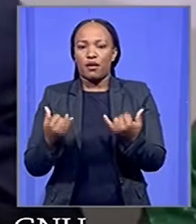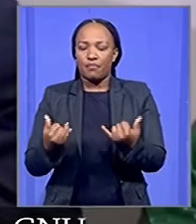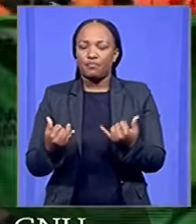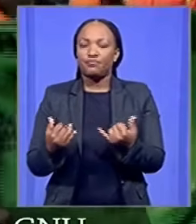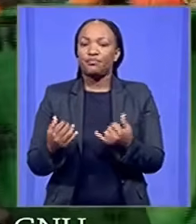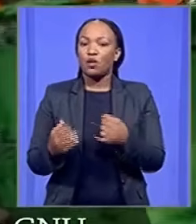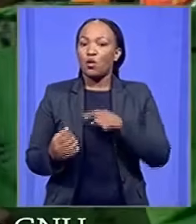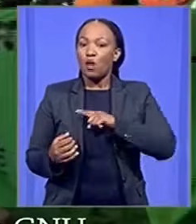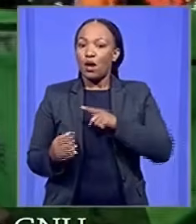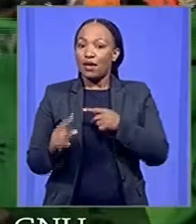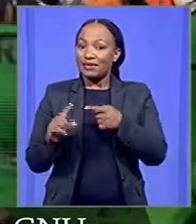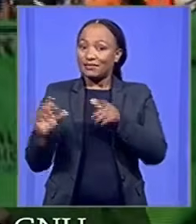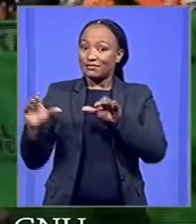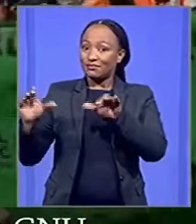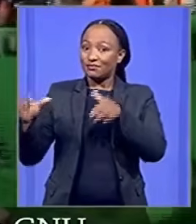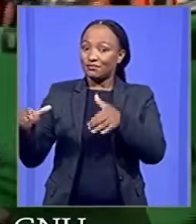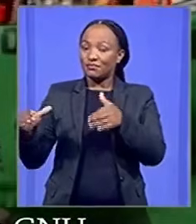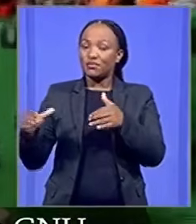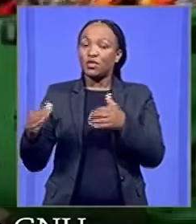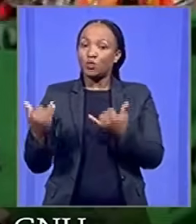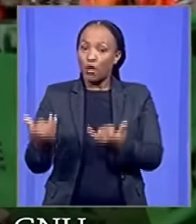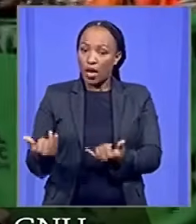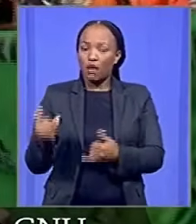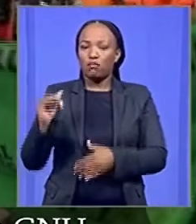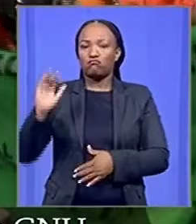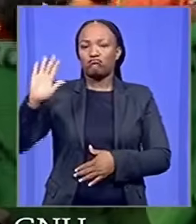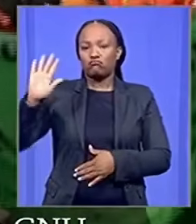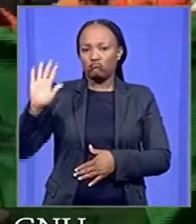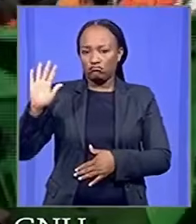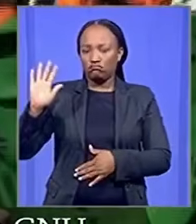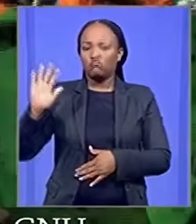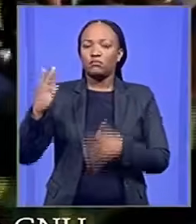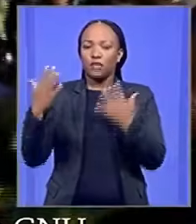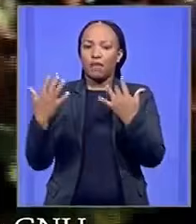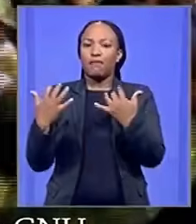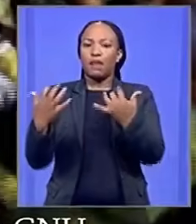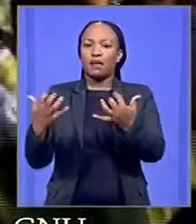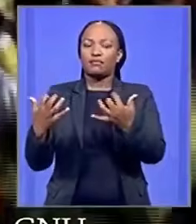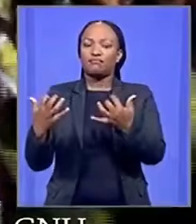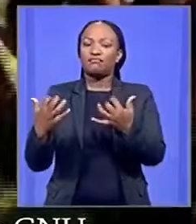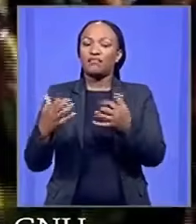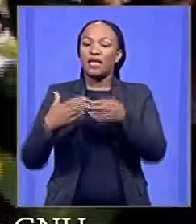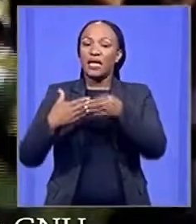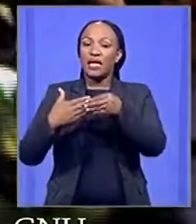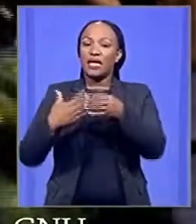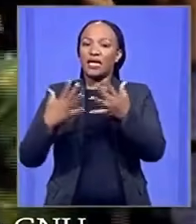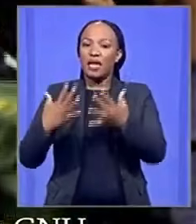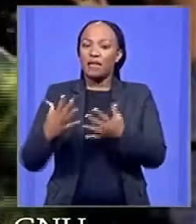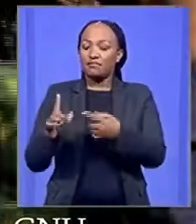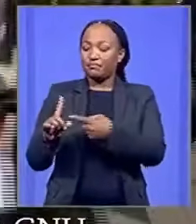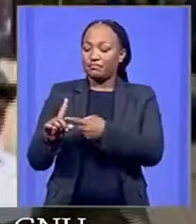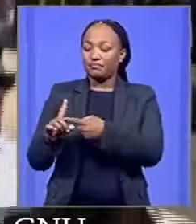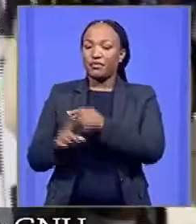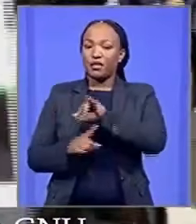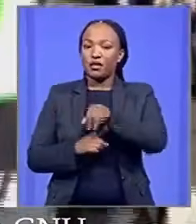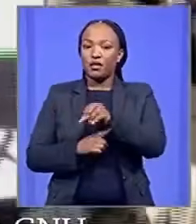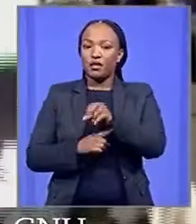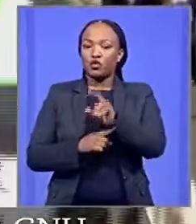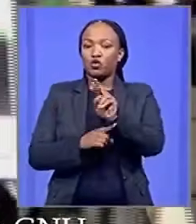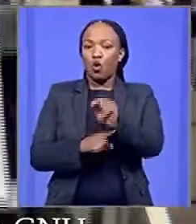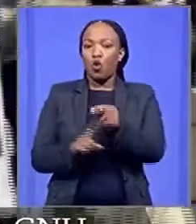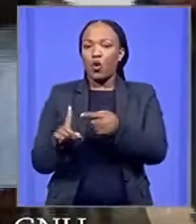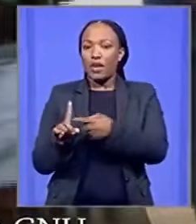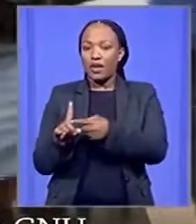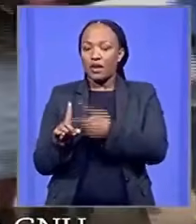ke ka mora hore ditho tsena di nkiswe kano kajeno. Moetapele wa mokga ona parlamenteng John Hlophe o re ho theolwa ha